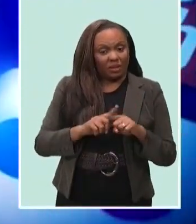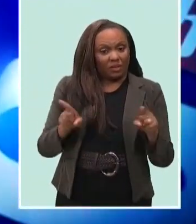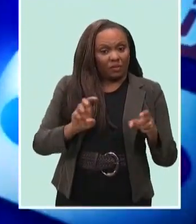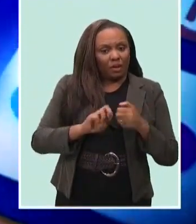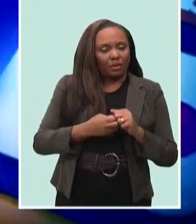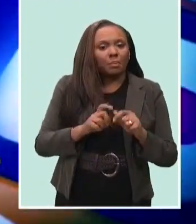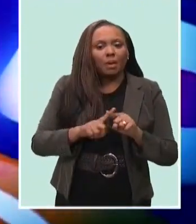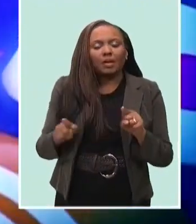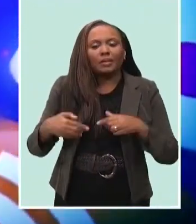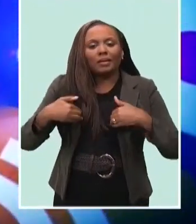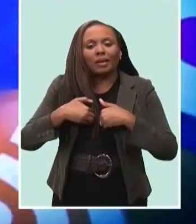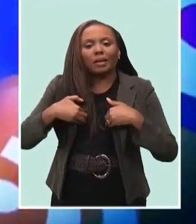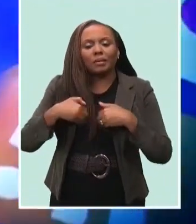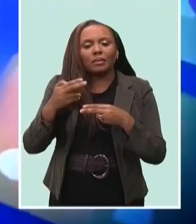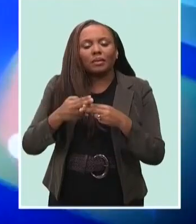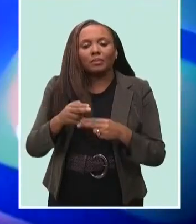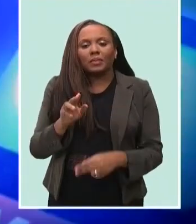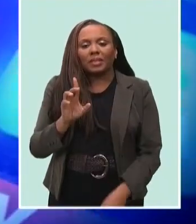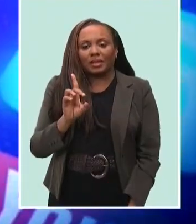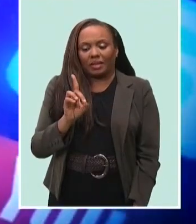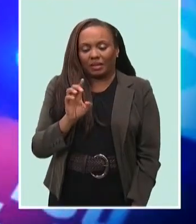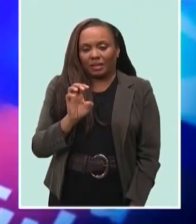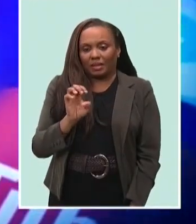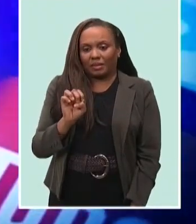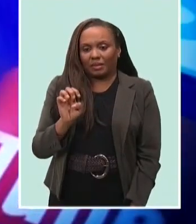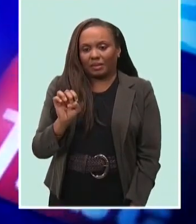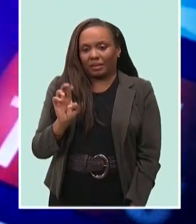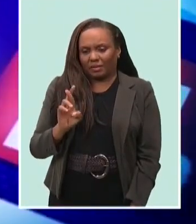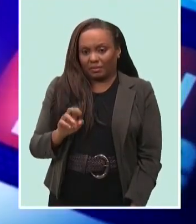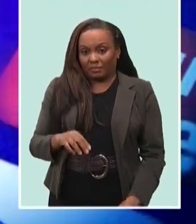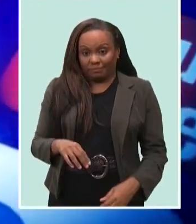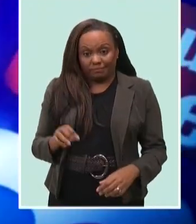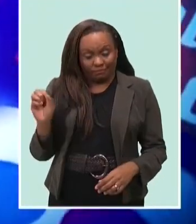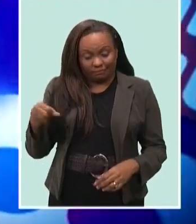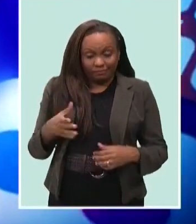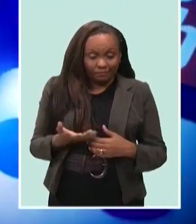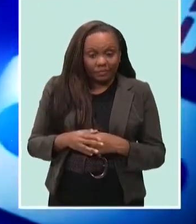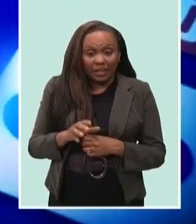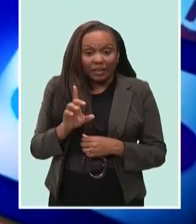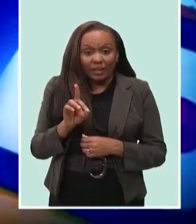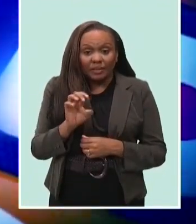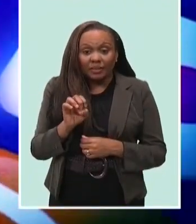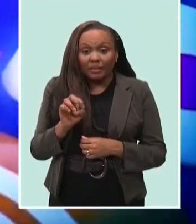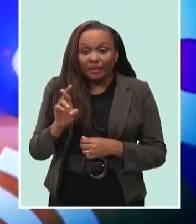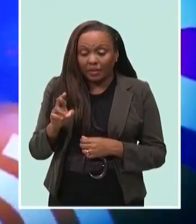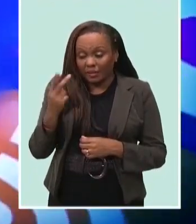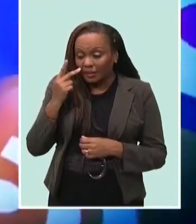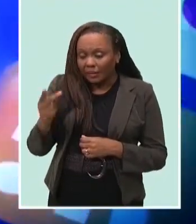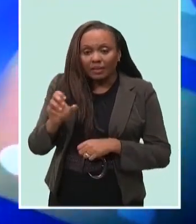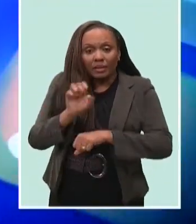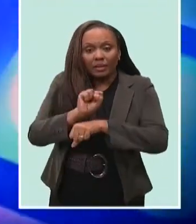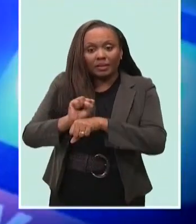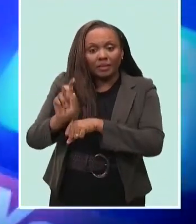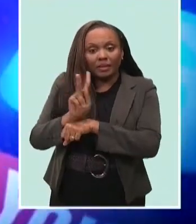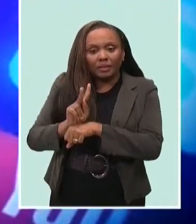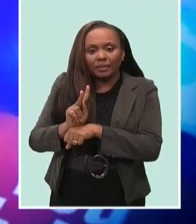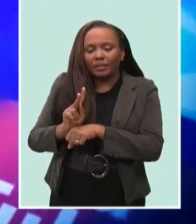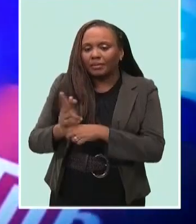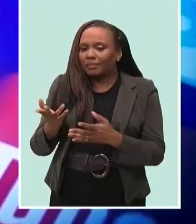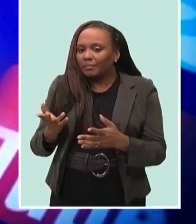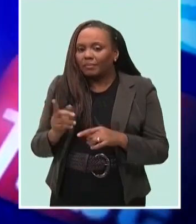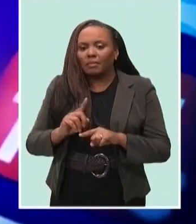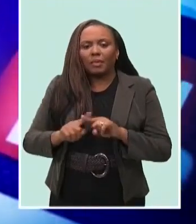deer. That's right. Deer can be found in a few Caribbean territories, like St. Kitts and Nevis, although they're hardly seen